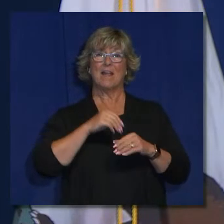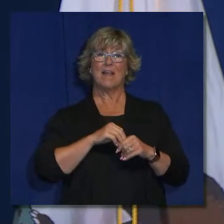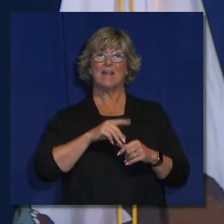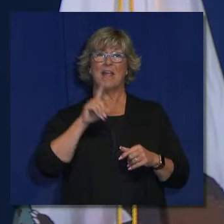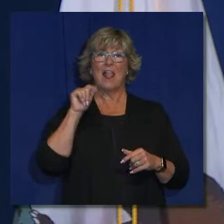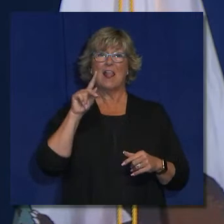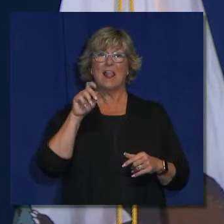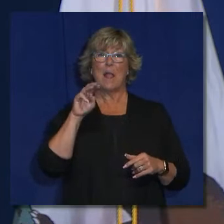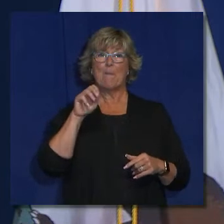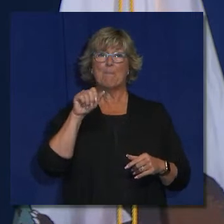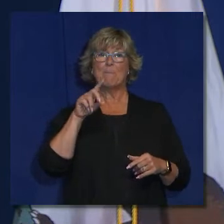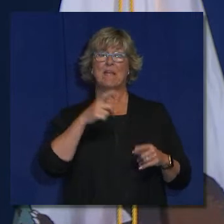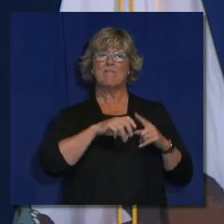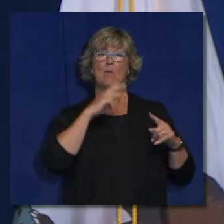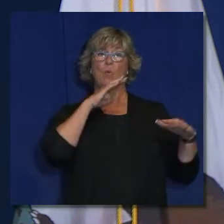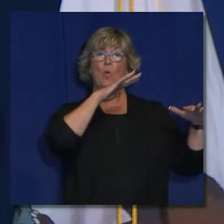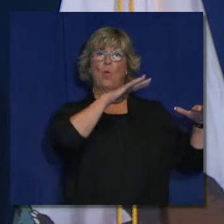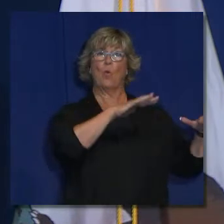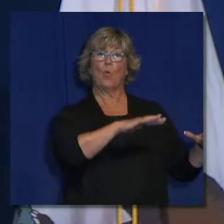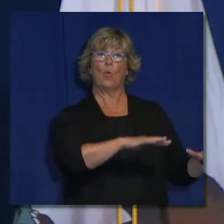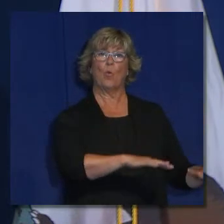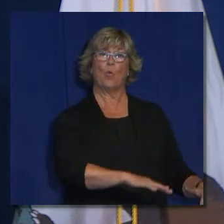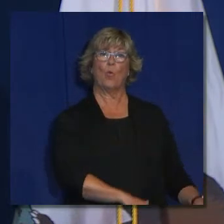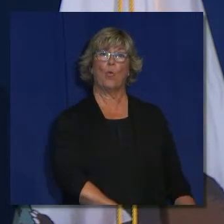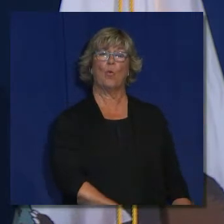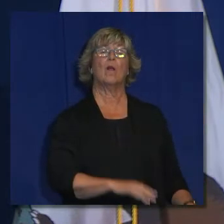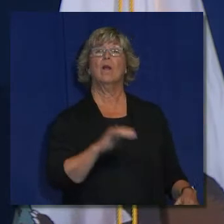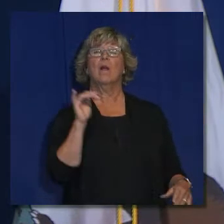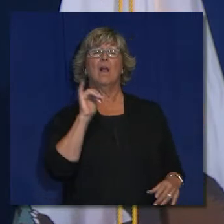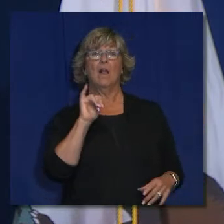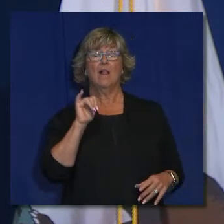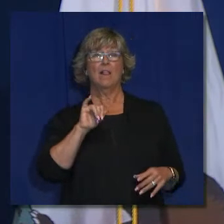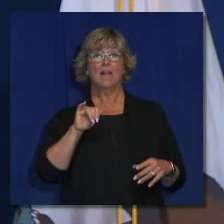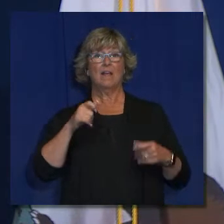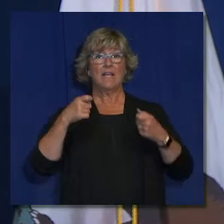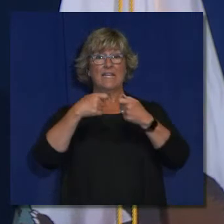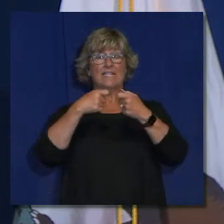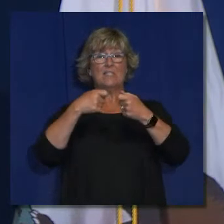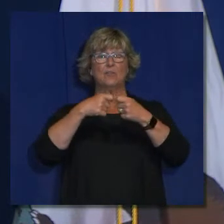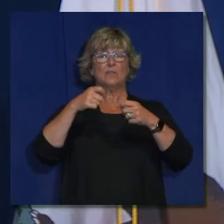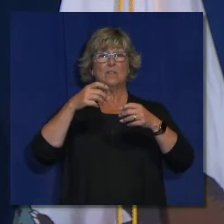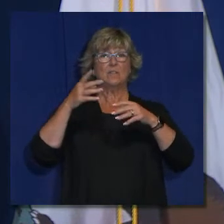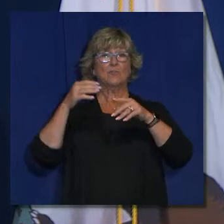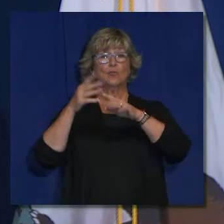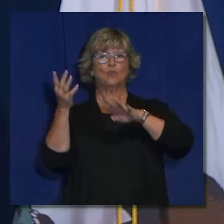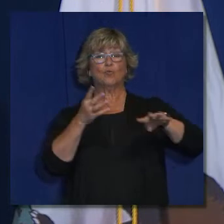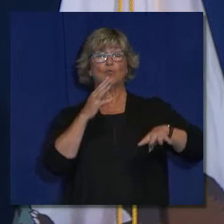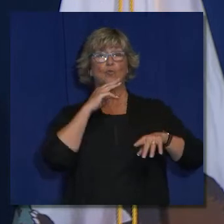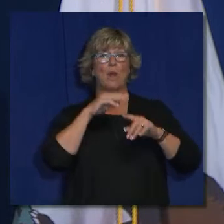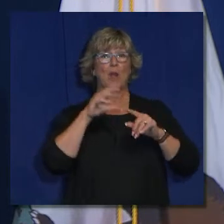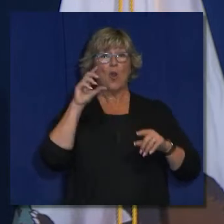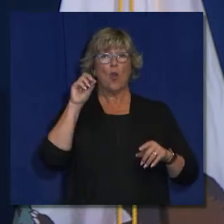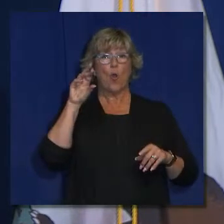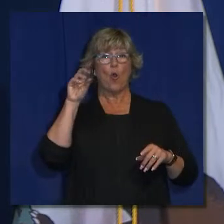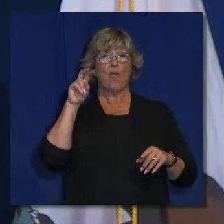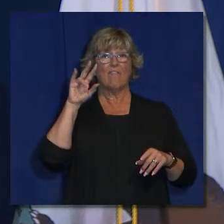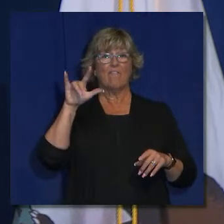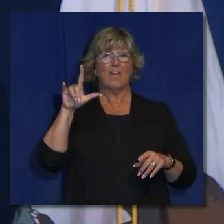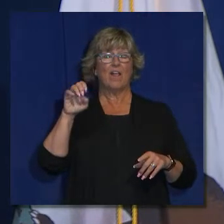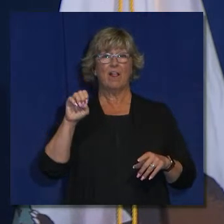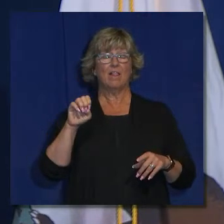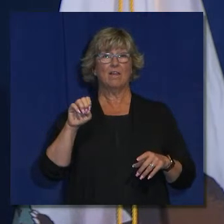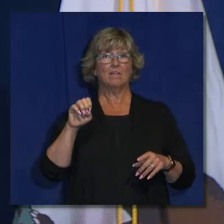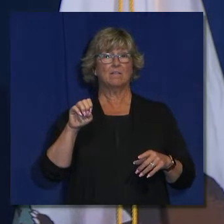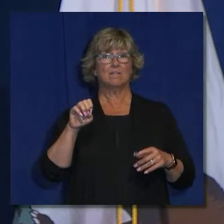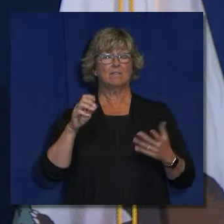We lost hydroelectricity, Lake Oroville, first time in history since it was designed and inaugurated by then Governor